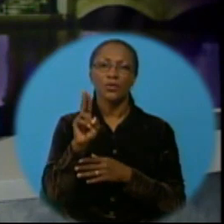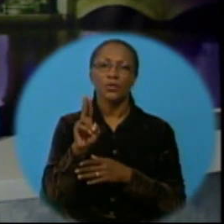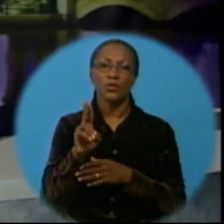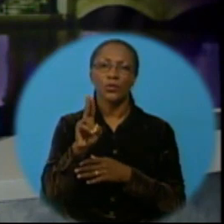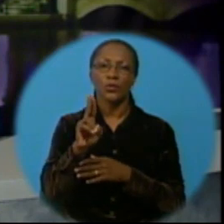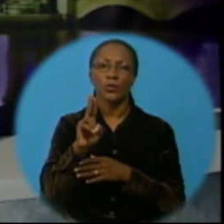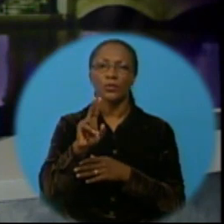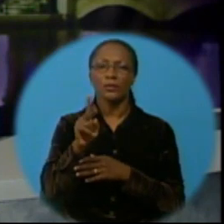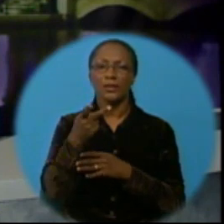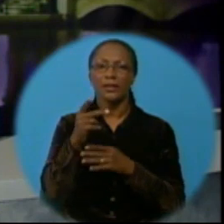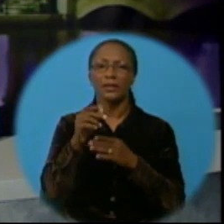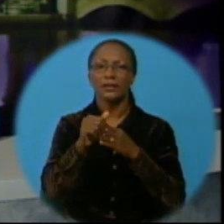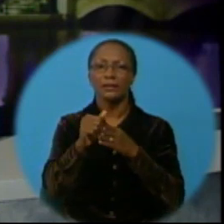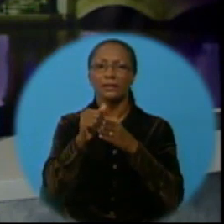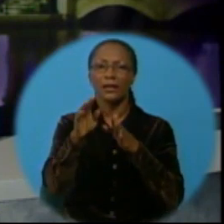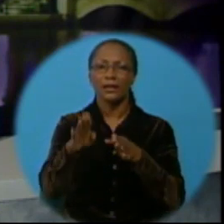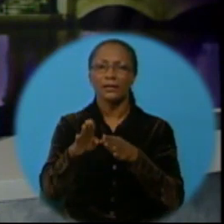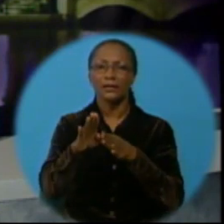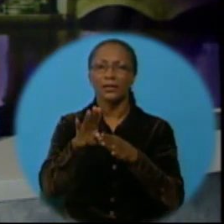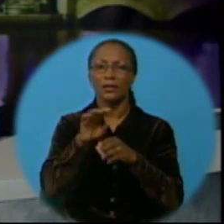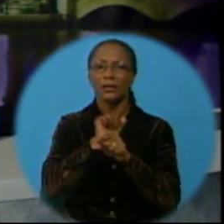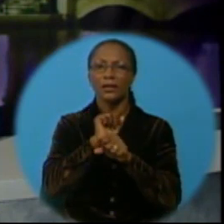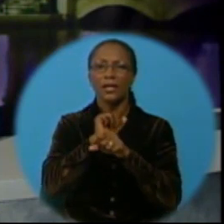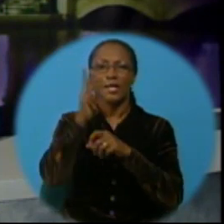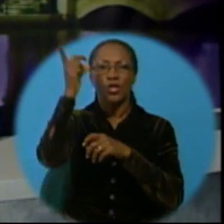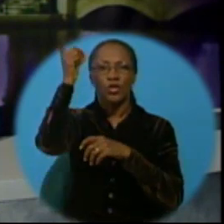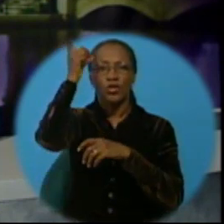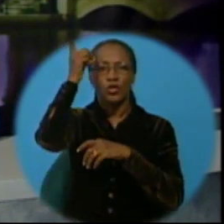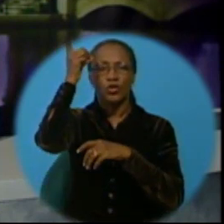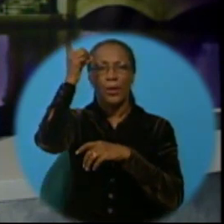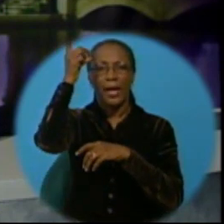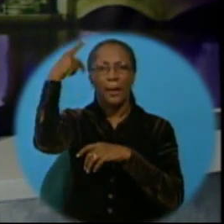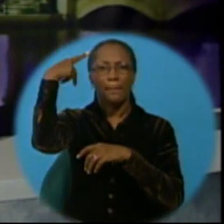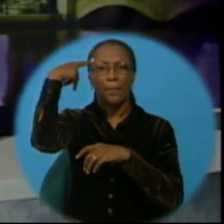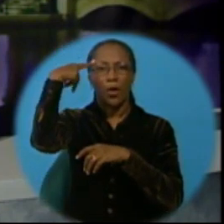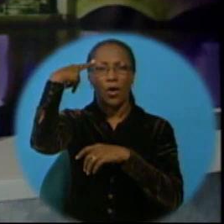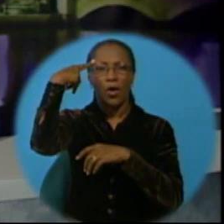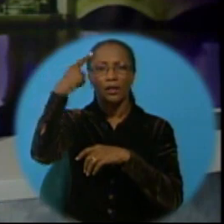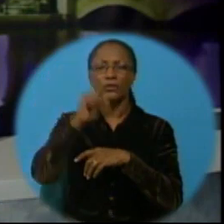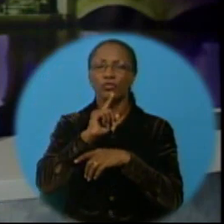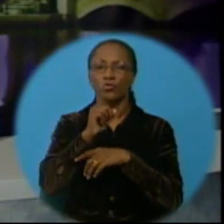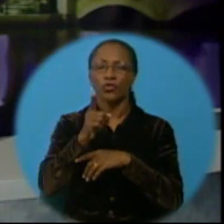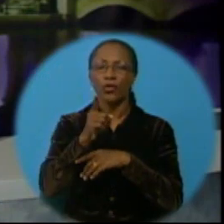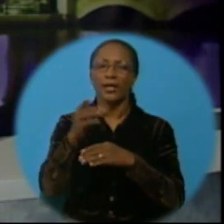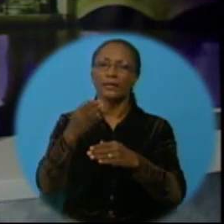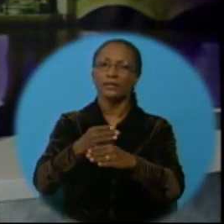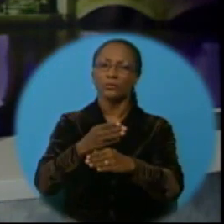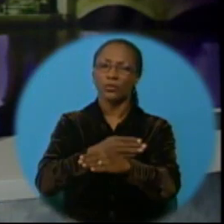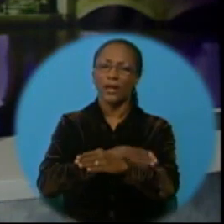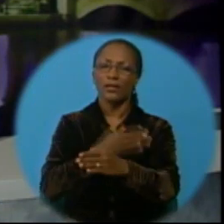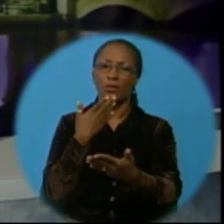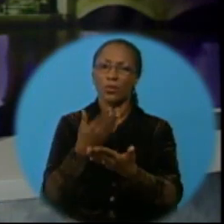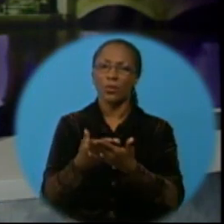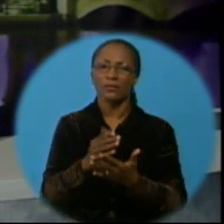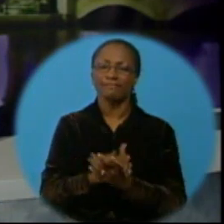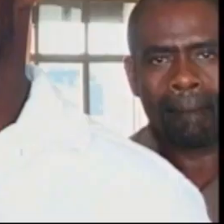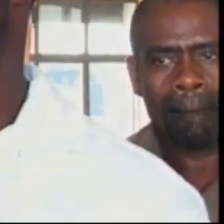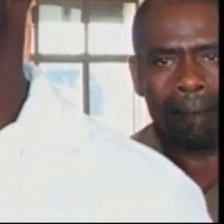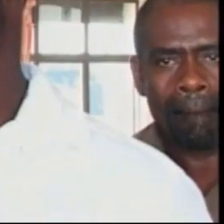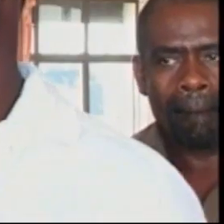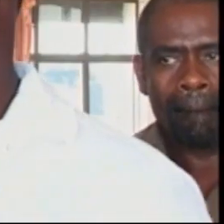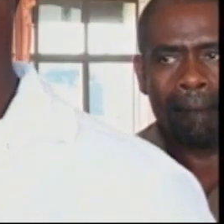Director of Industrial Relations, Dwayne Paul, is confident the process is moving in the right direction. After